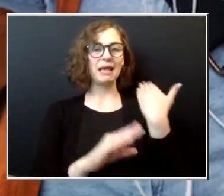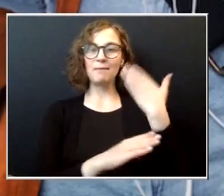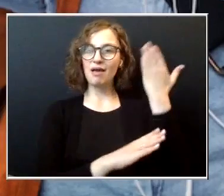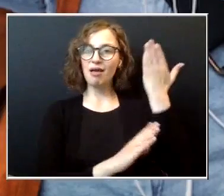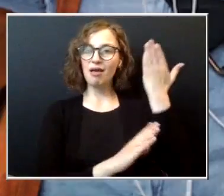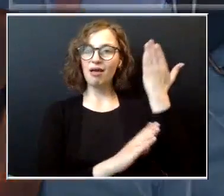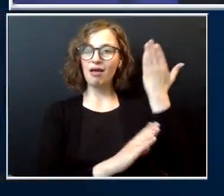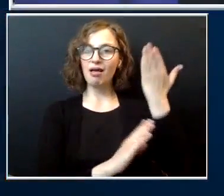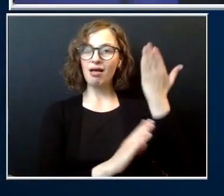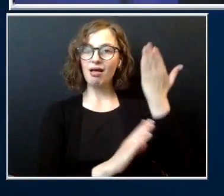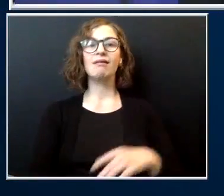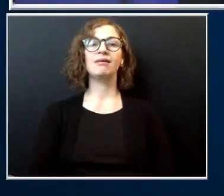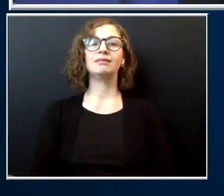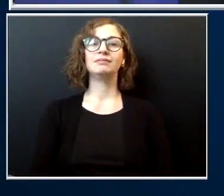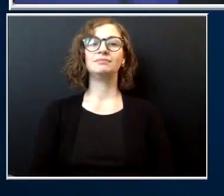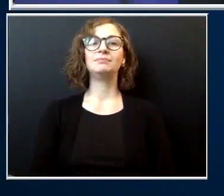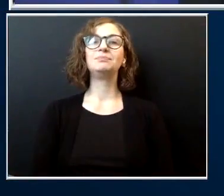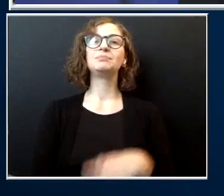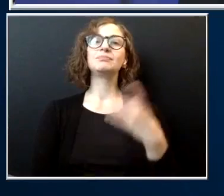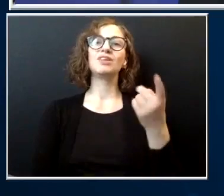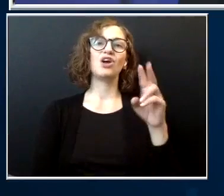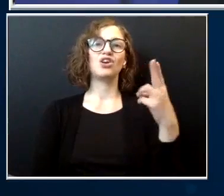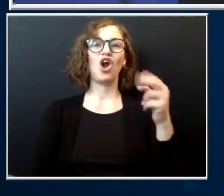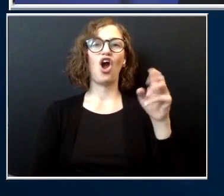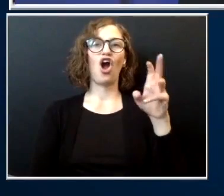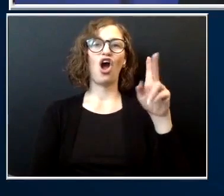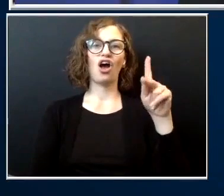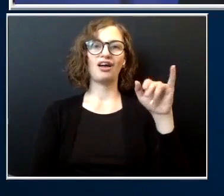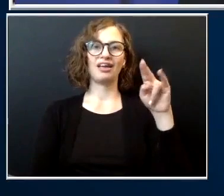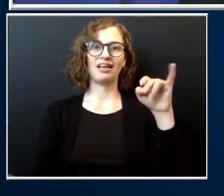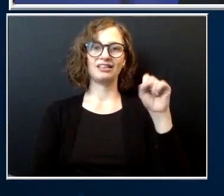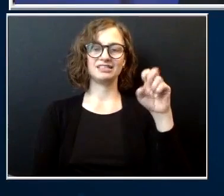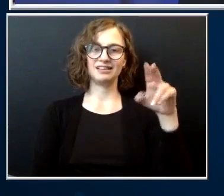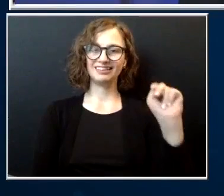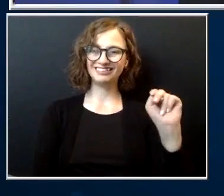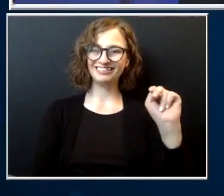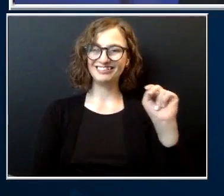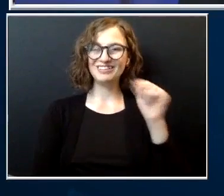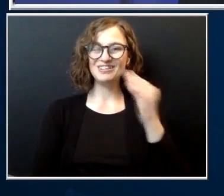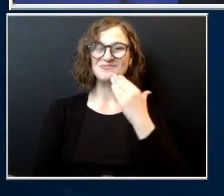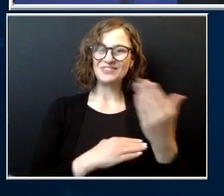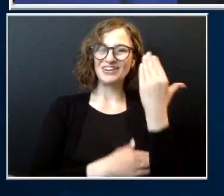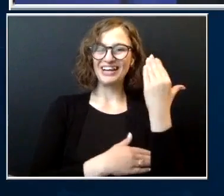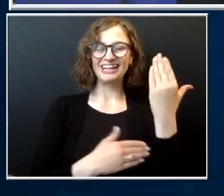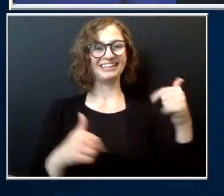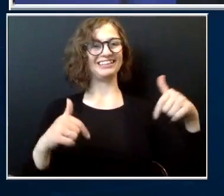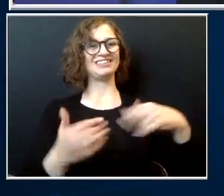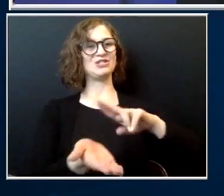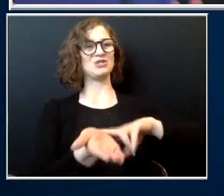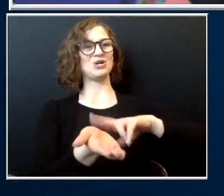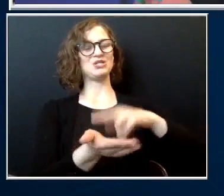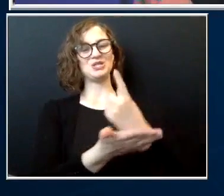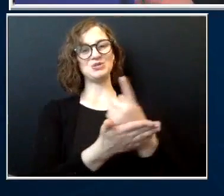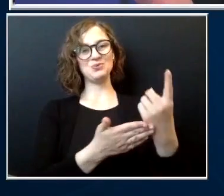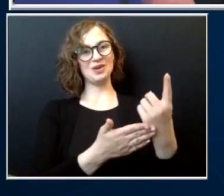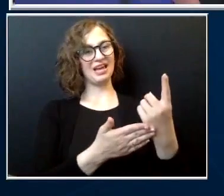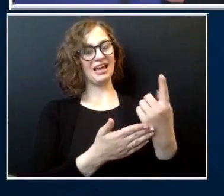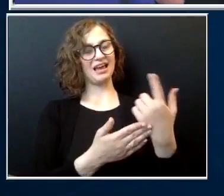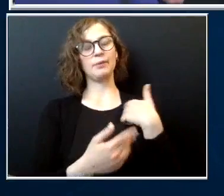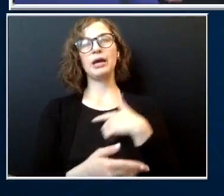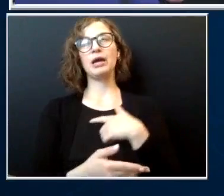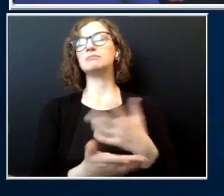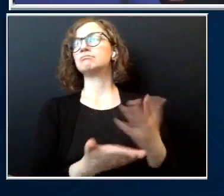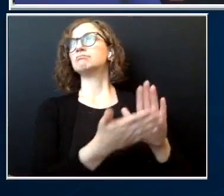screen. Dr. Hawkinson, good morning. It's Nurses Week, and I think we can't say it enough when we've said it before that this place just runs on